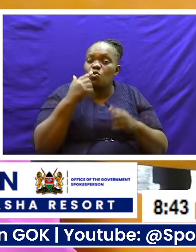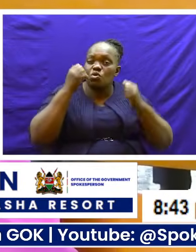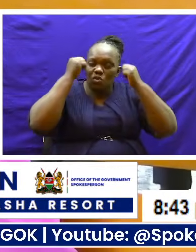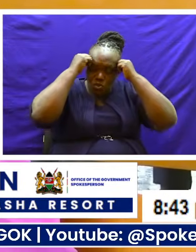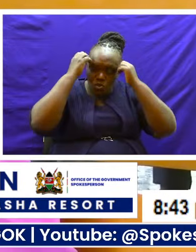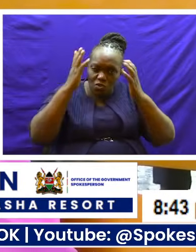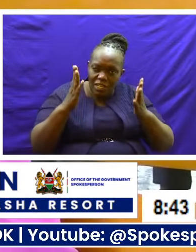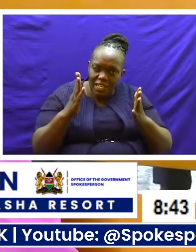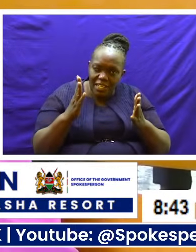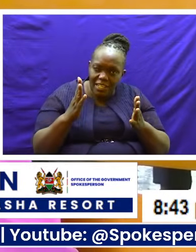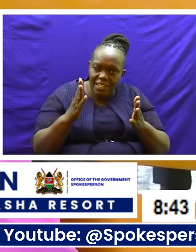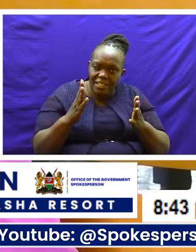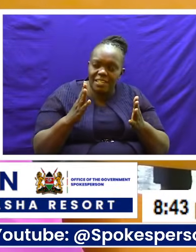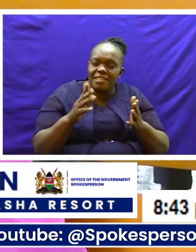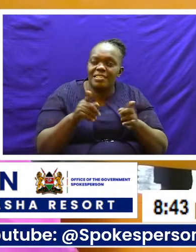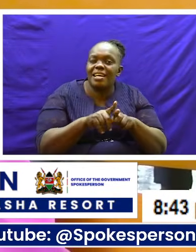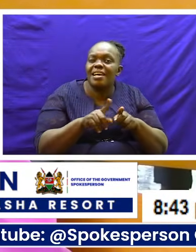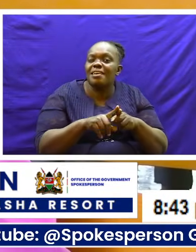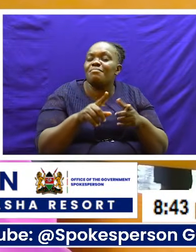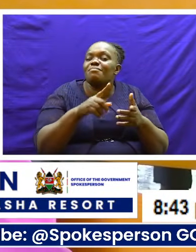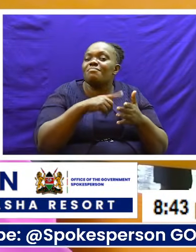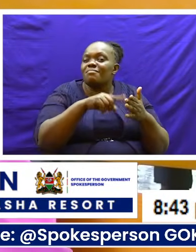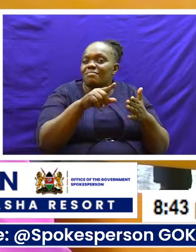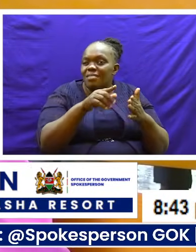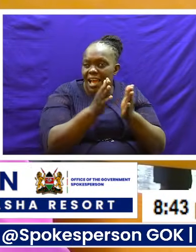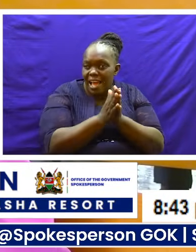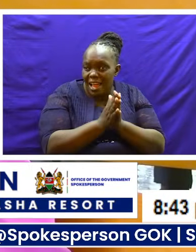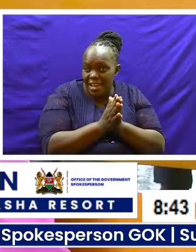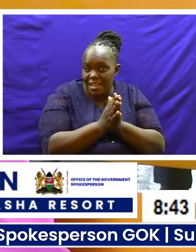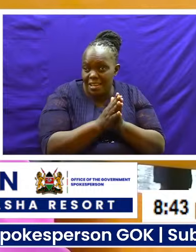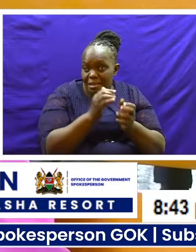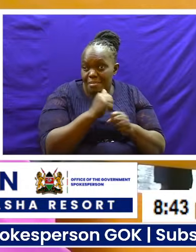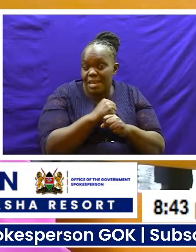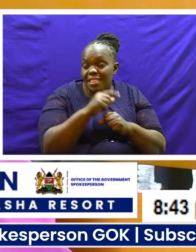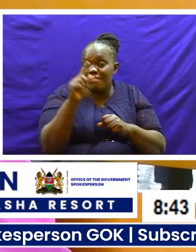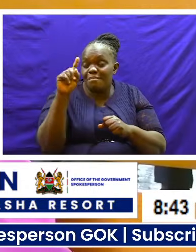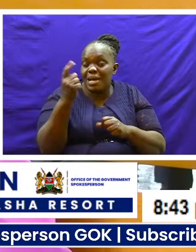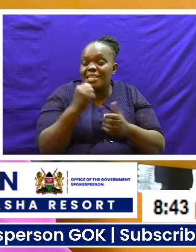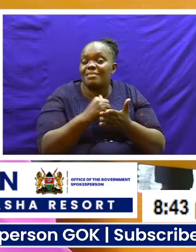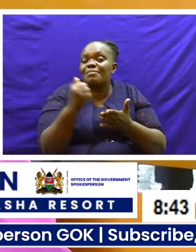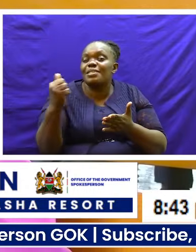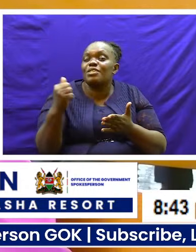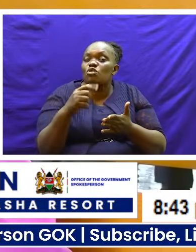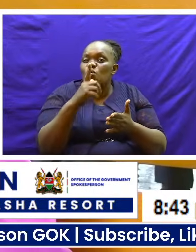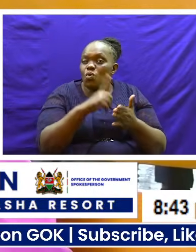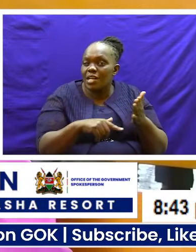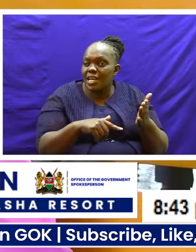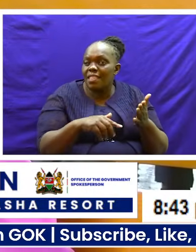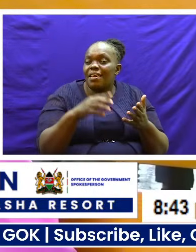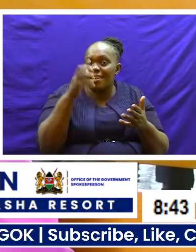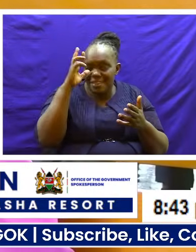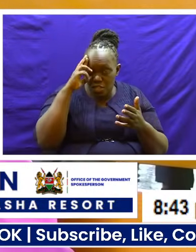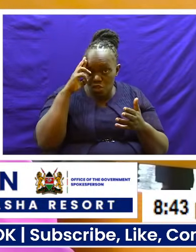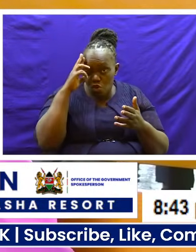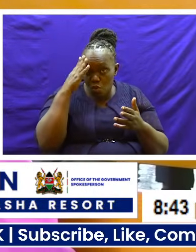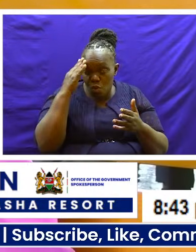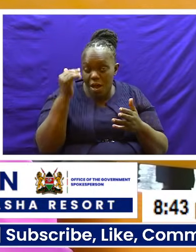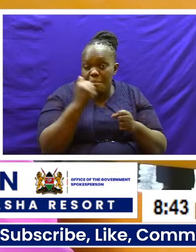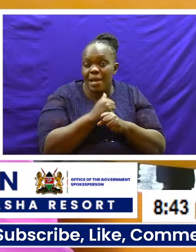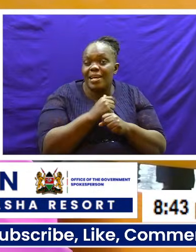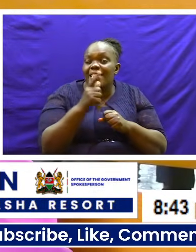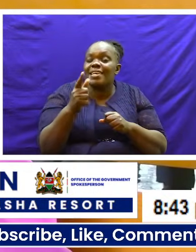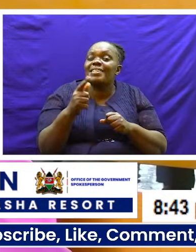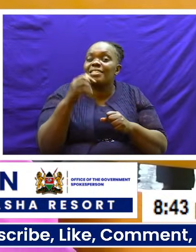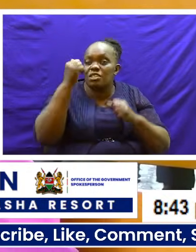that have the qualifications and they miss the first placement. What are the likely reasons that made this student